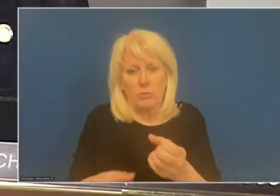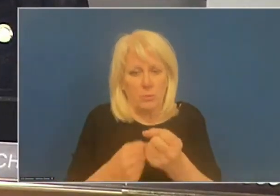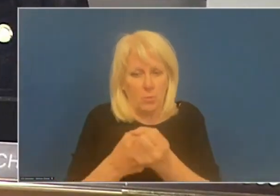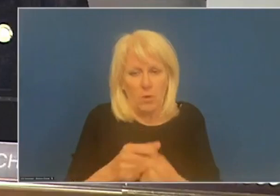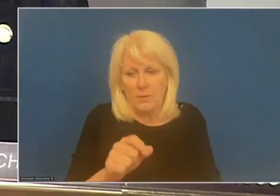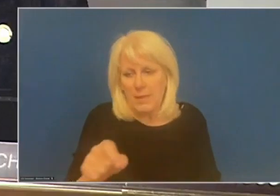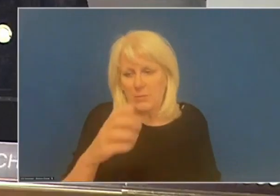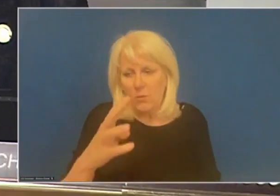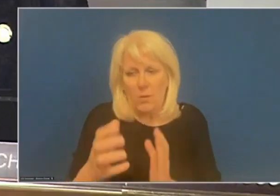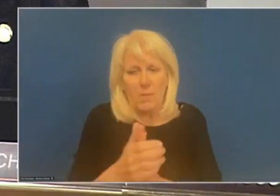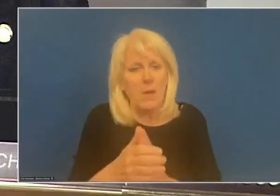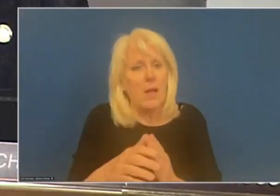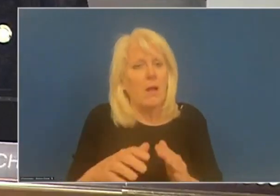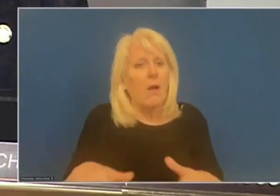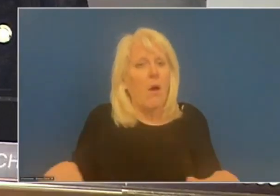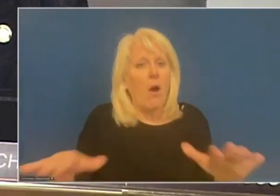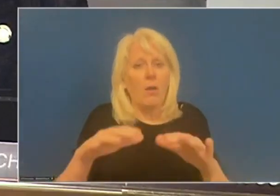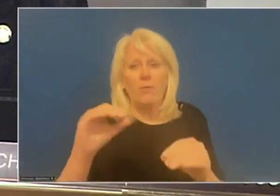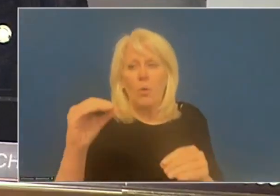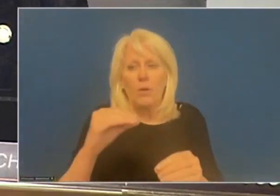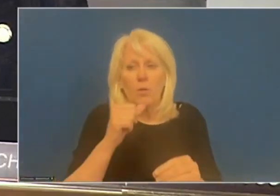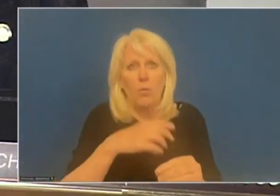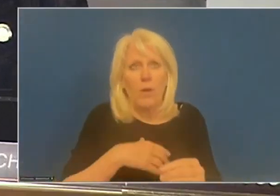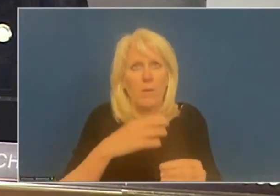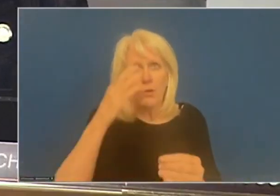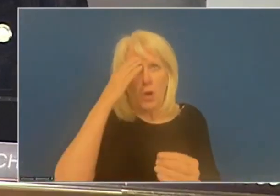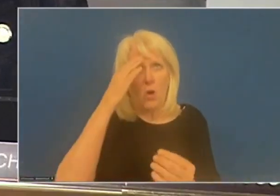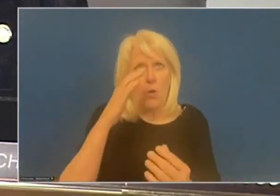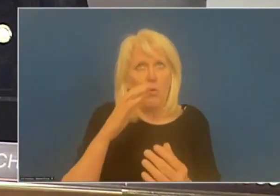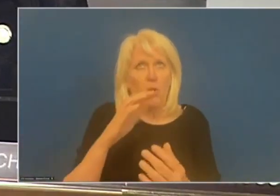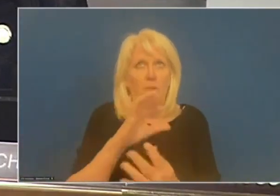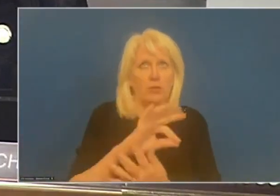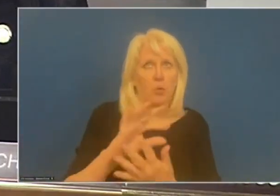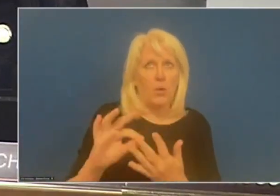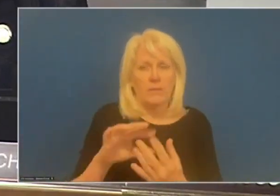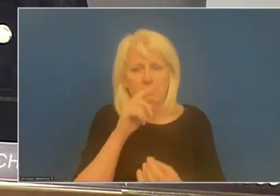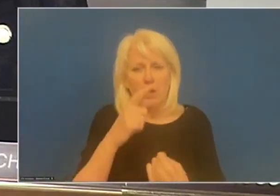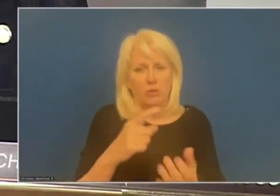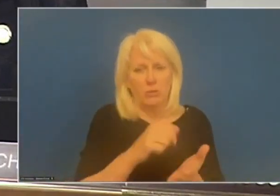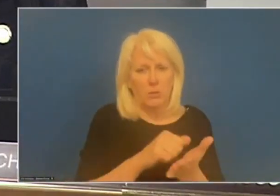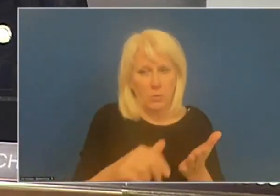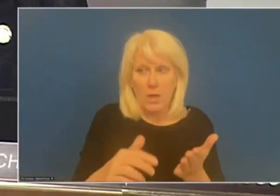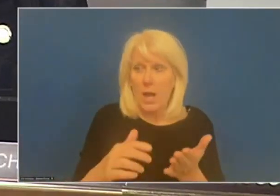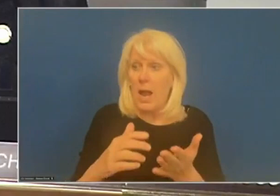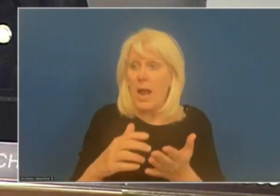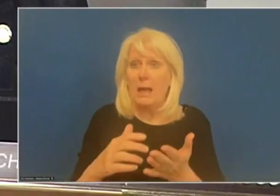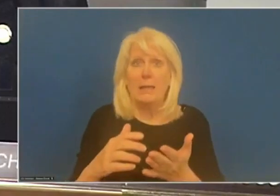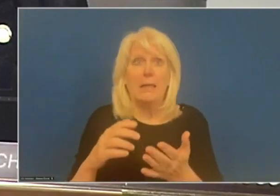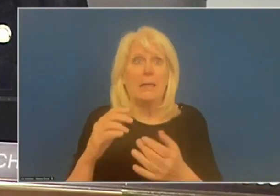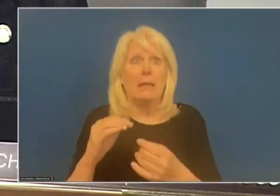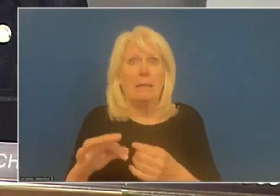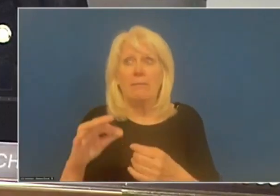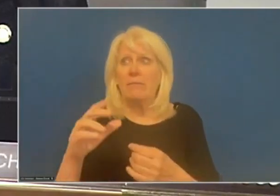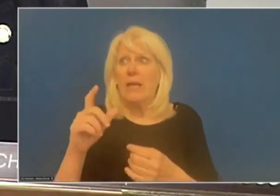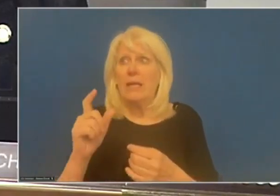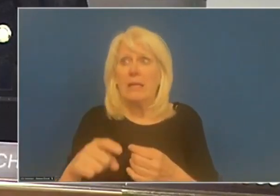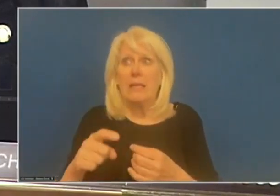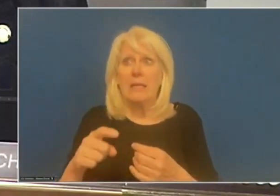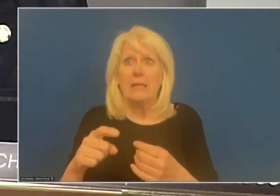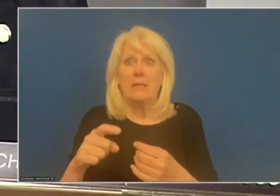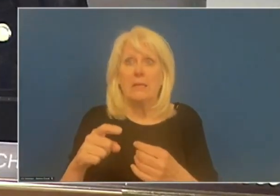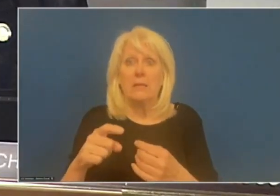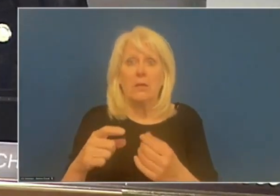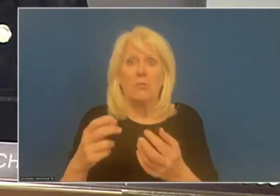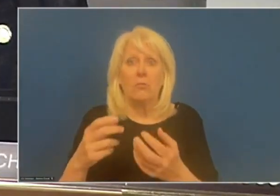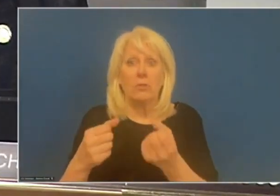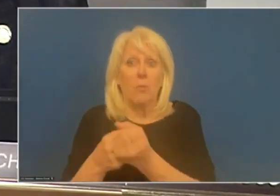are fully aware of the alternatives to abortion and the resources that are available to them should they make a choice other than the